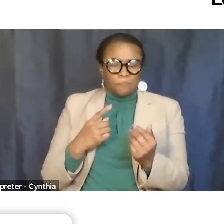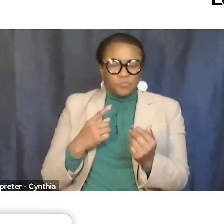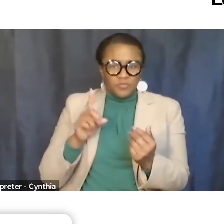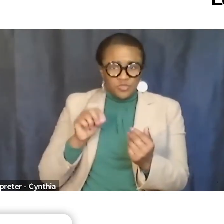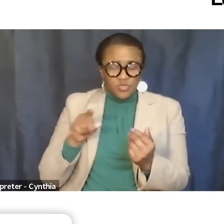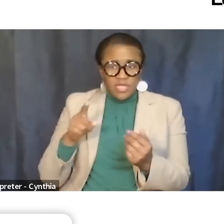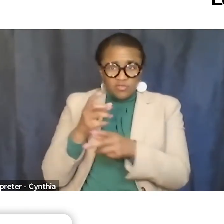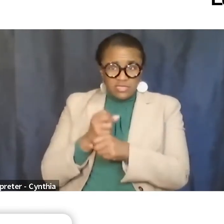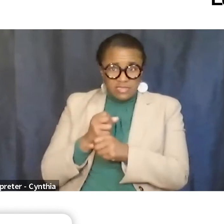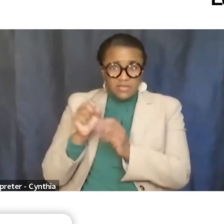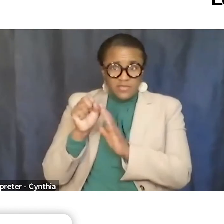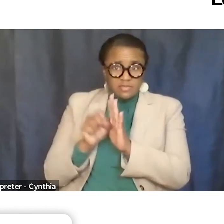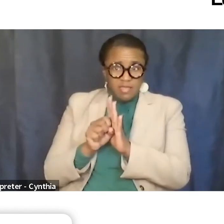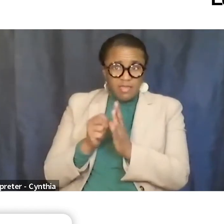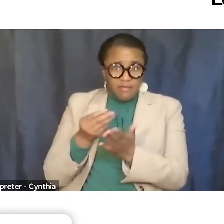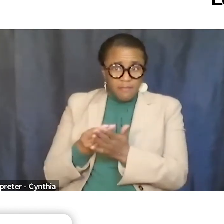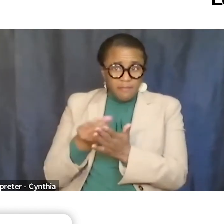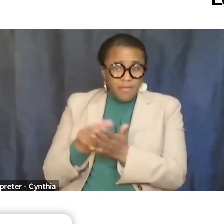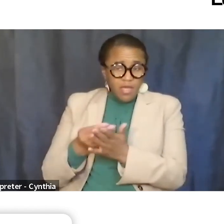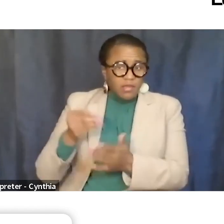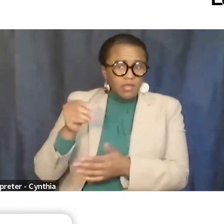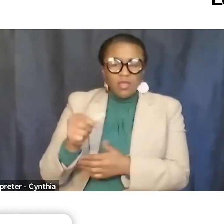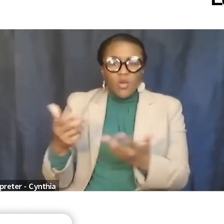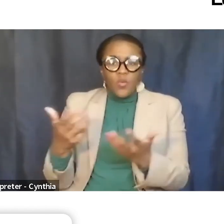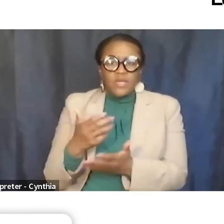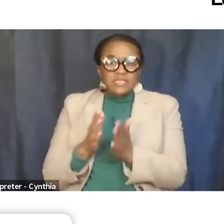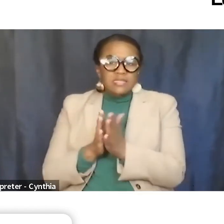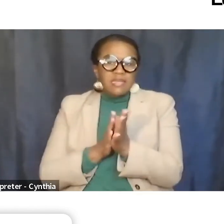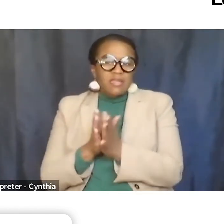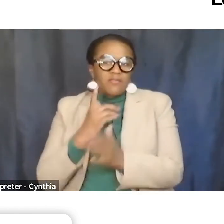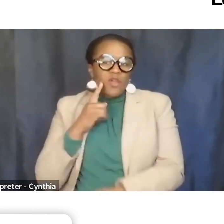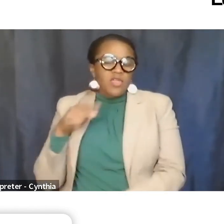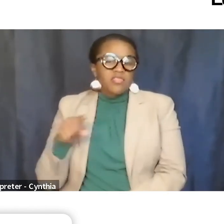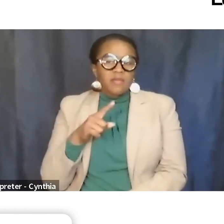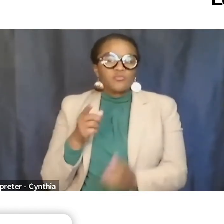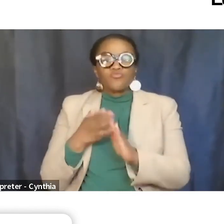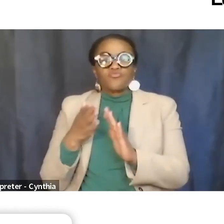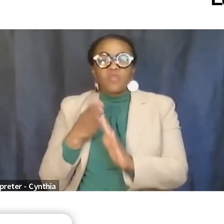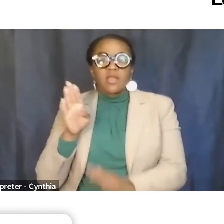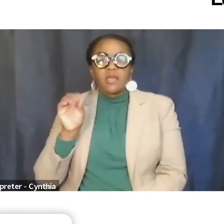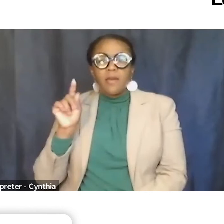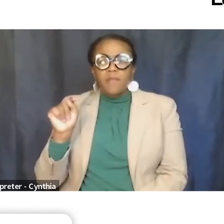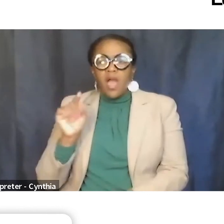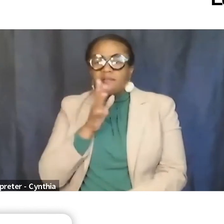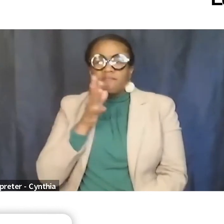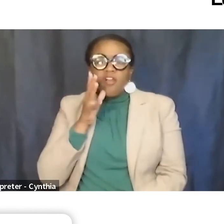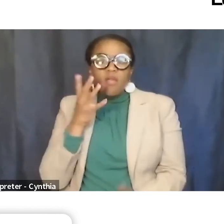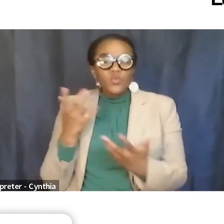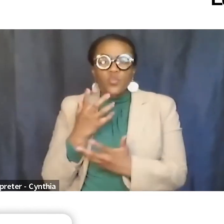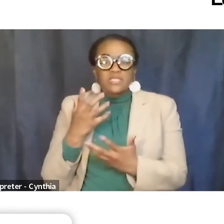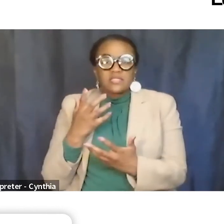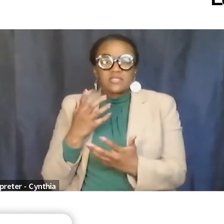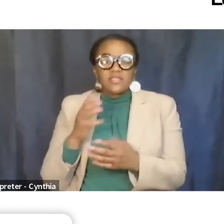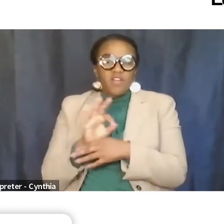state funding? What is the incentive for these entities or companies to run these bot farms? For them, what is the function of divisiveness?